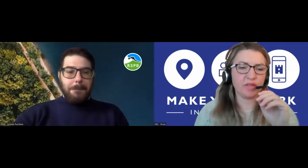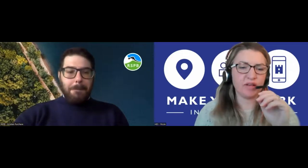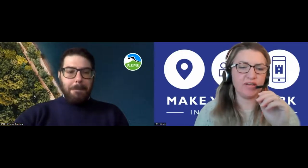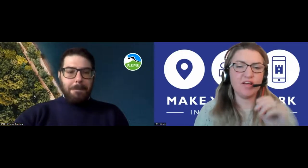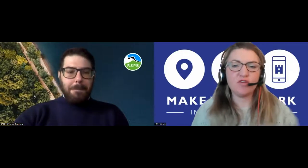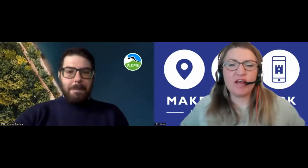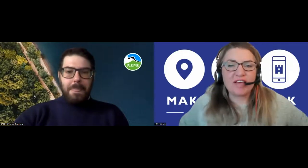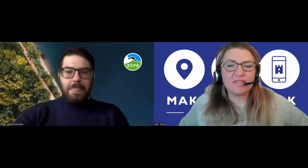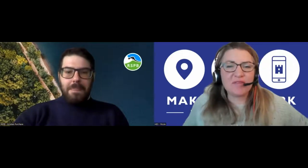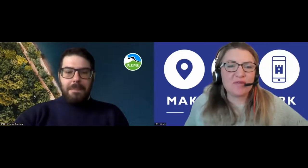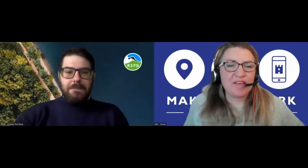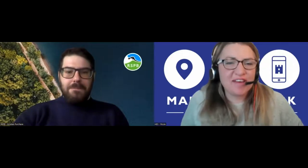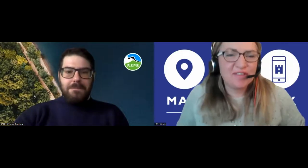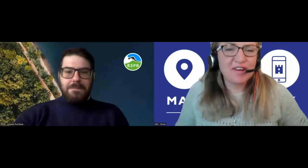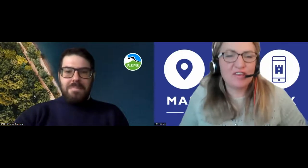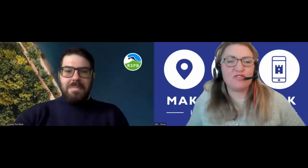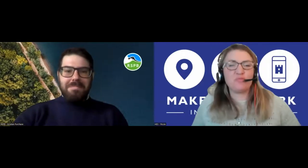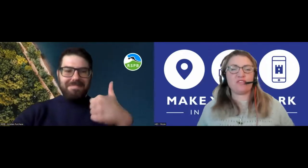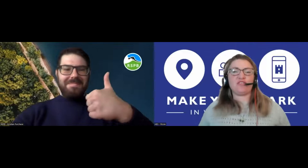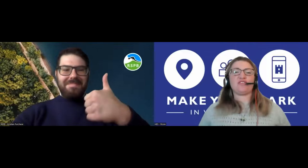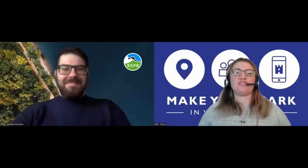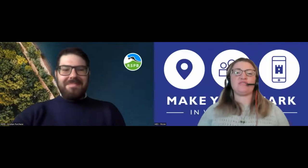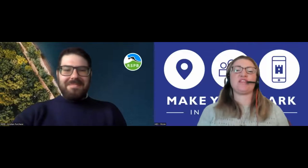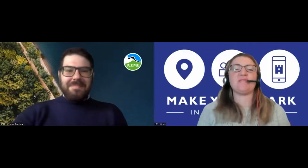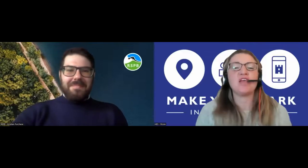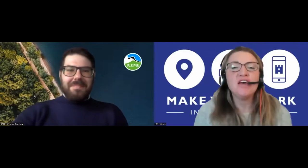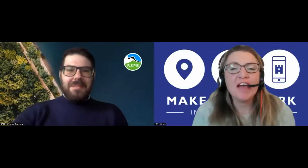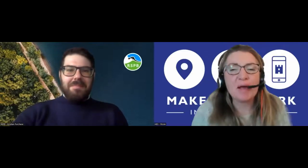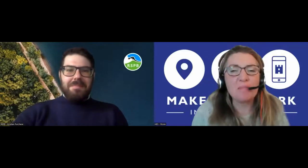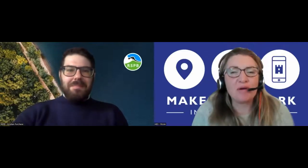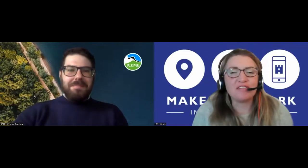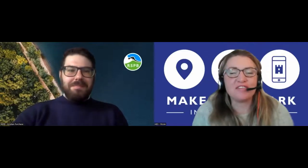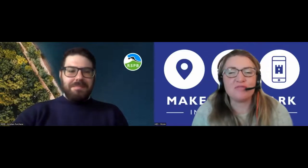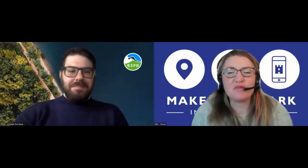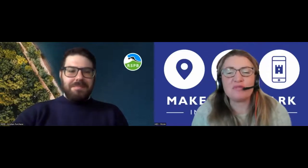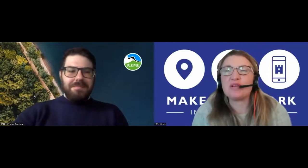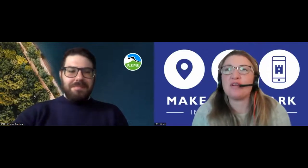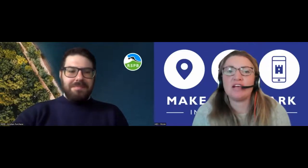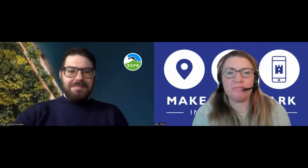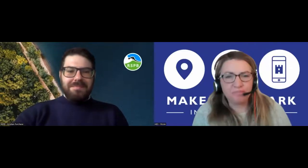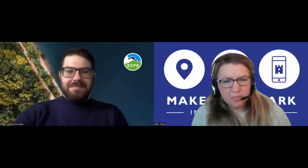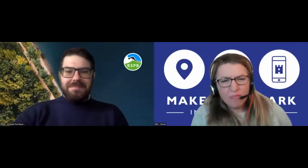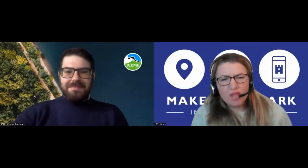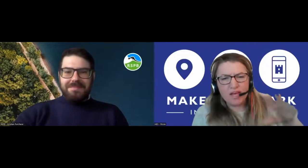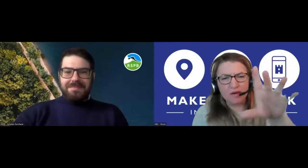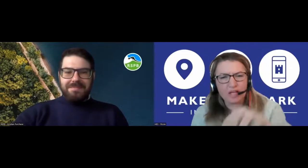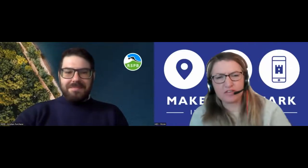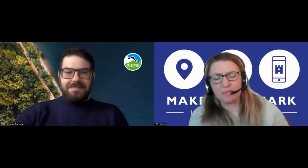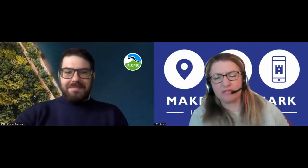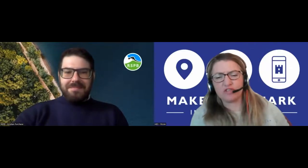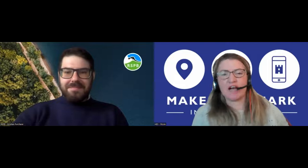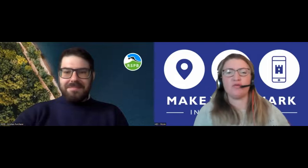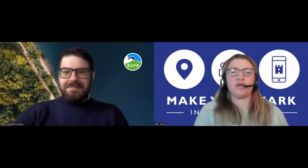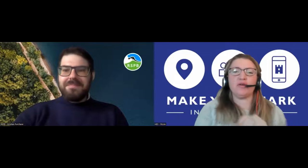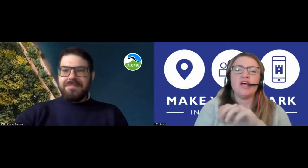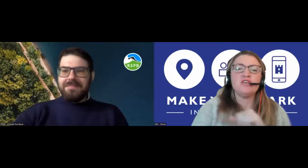Awesome, thank you. Great. Okay, thank you. And thank you so much, Kristian, for that presentation. Really, really great. And yeah, let's get a